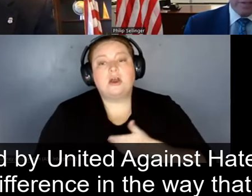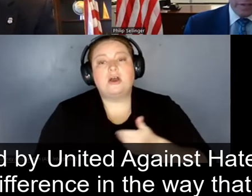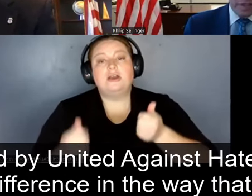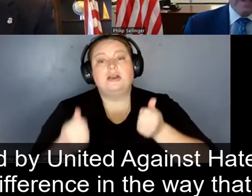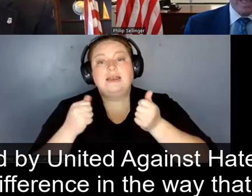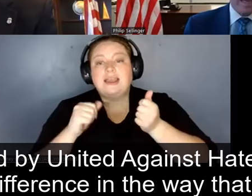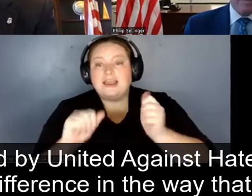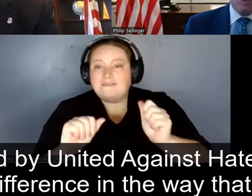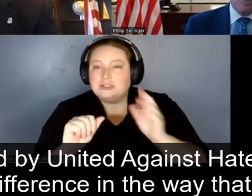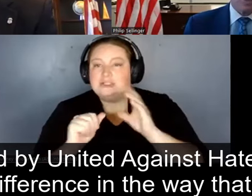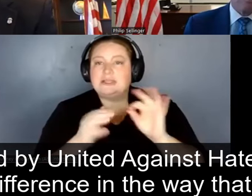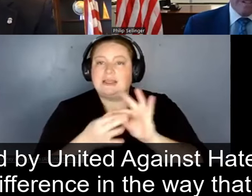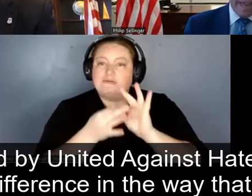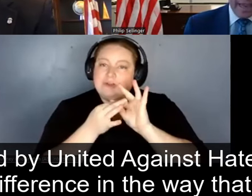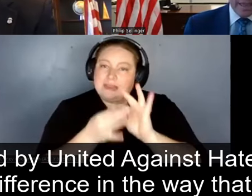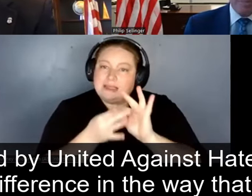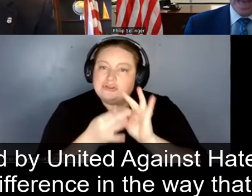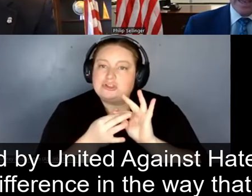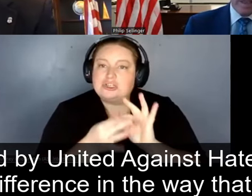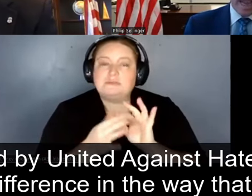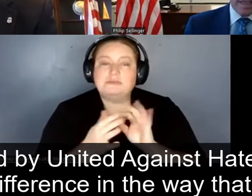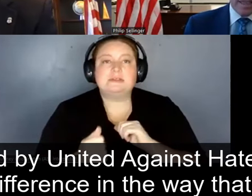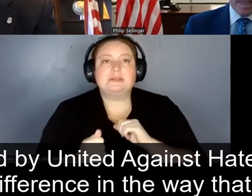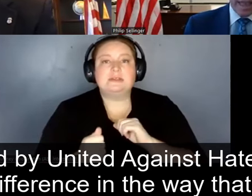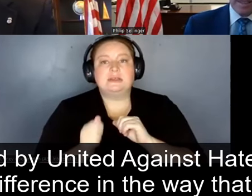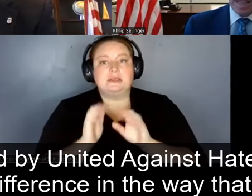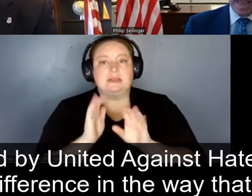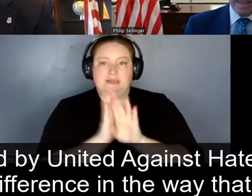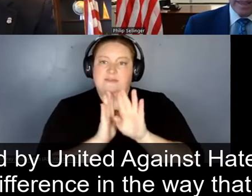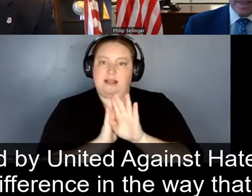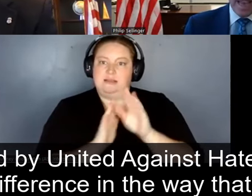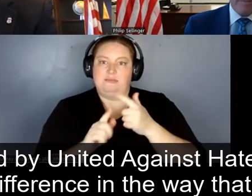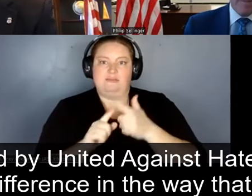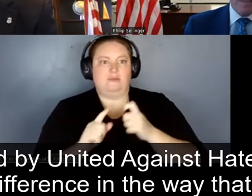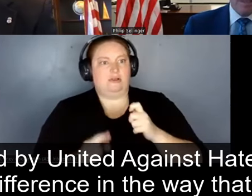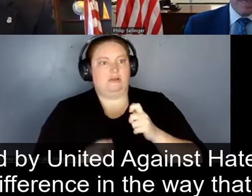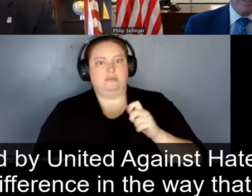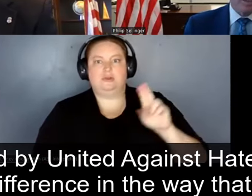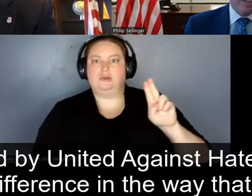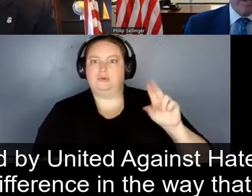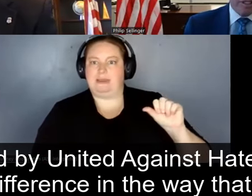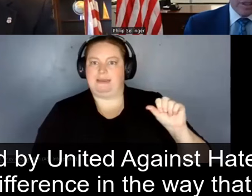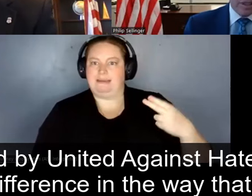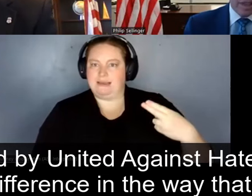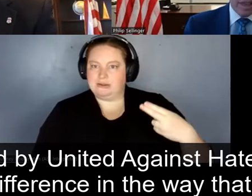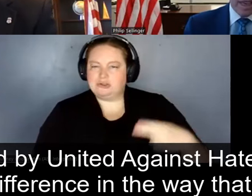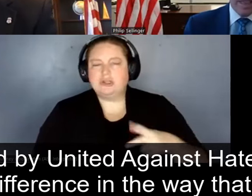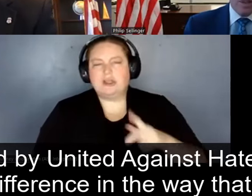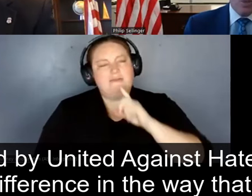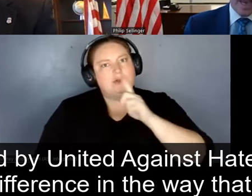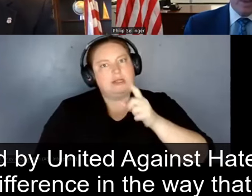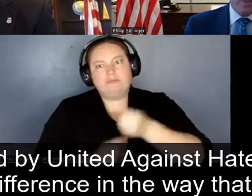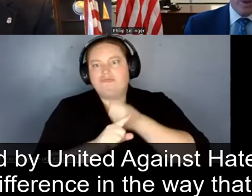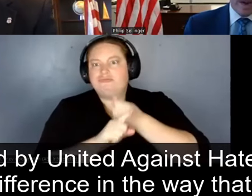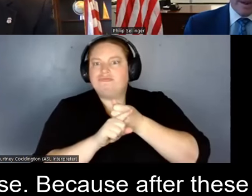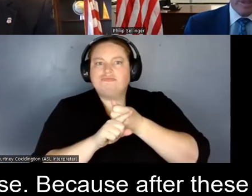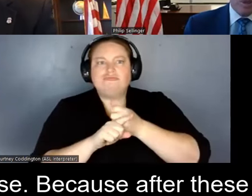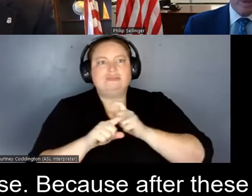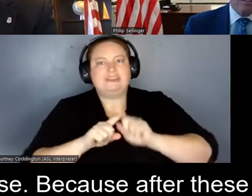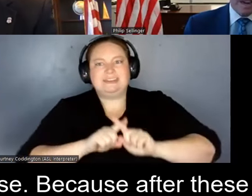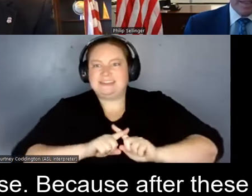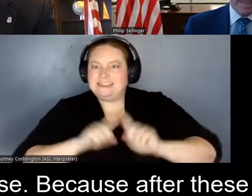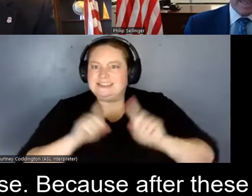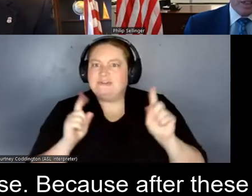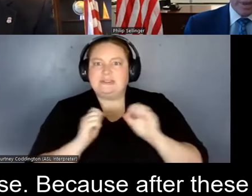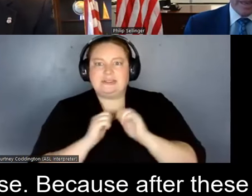relationships developed or created by United Against Hate have made such a difference in the way that we were able